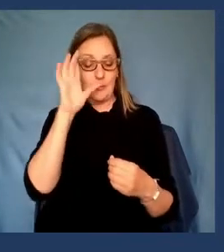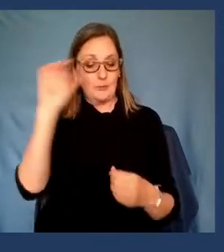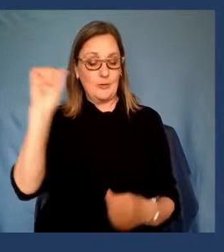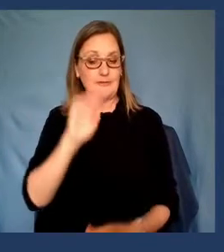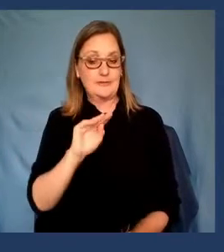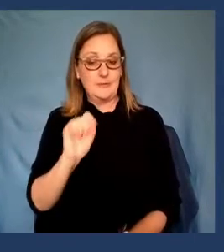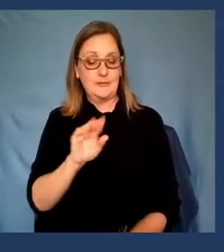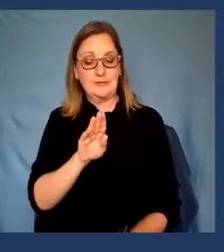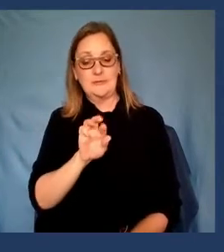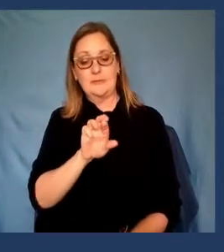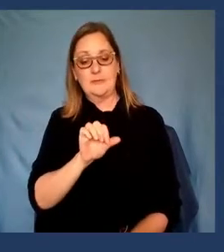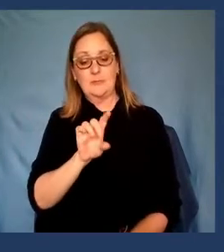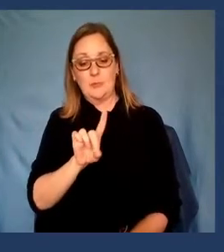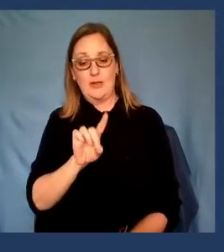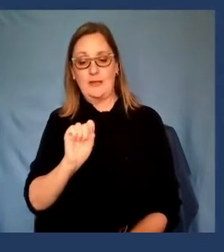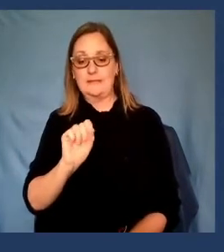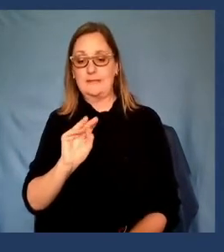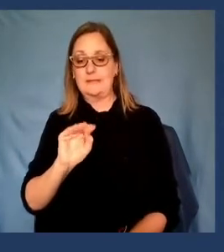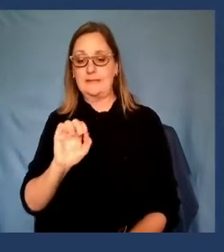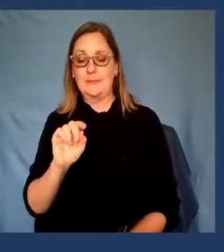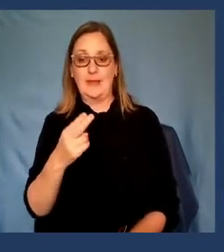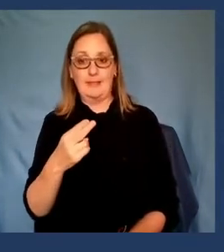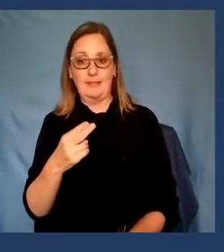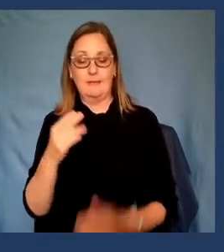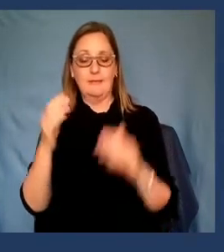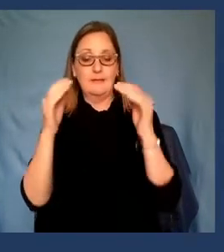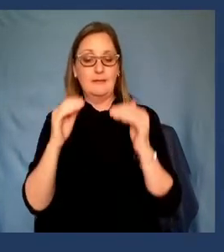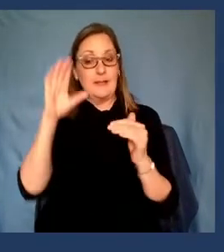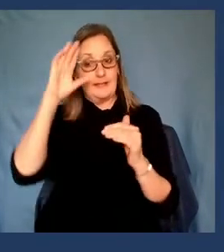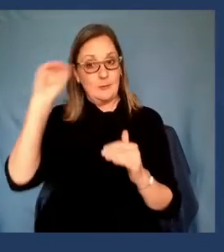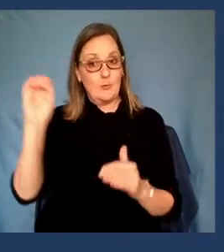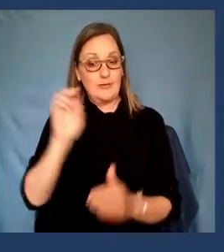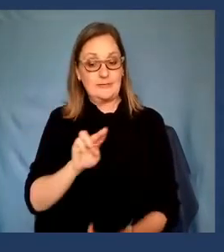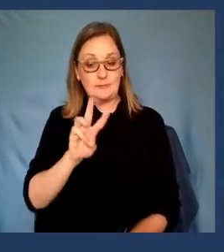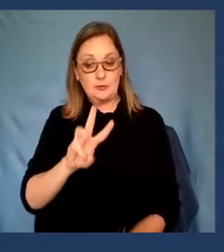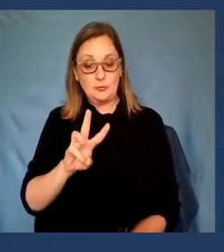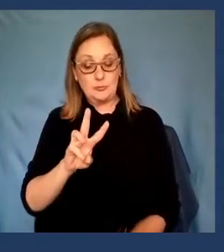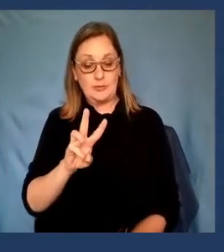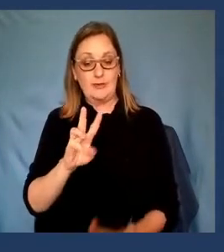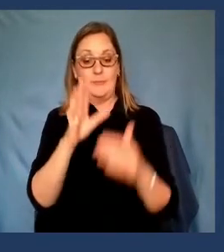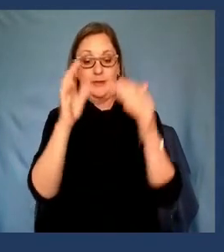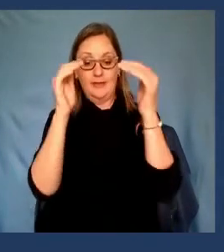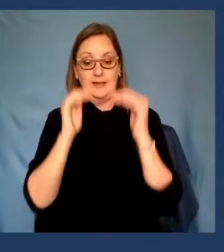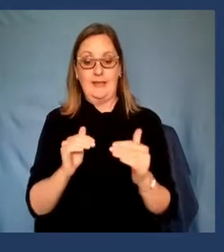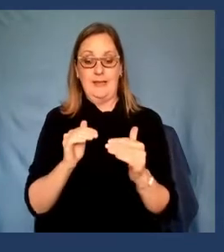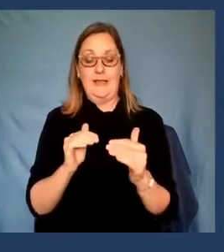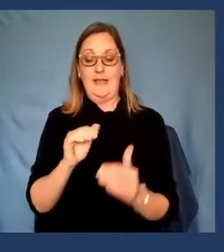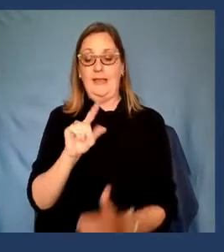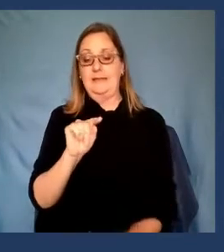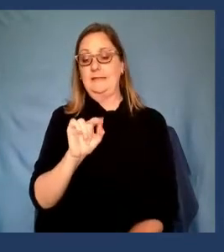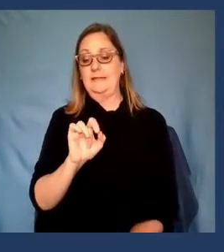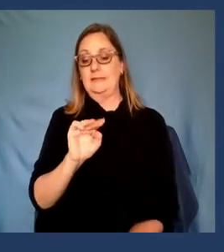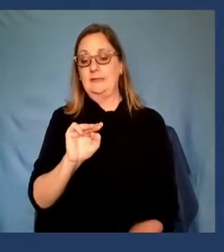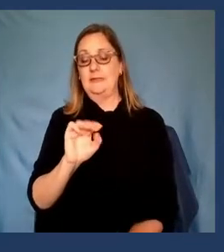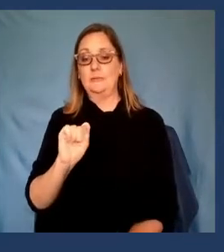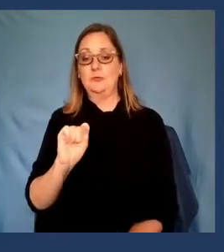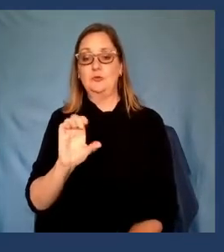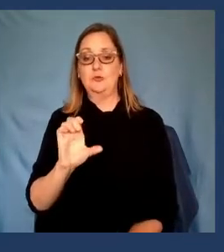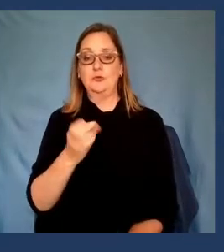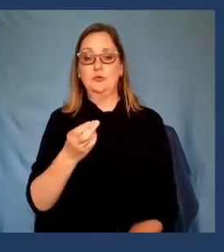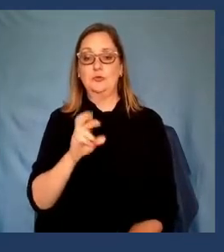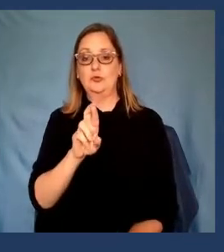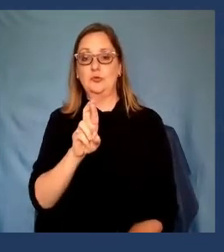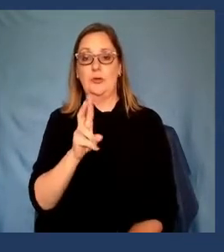of Washington, as well as Tim Shriver, the president of Special Olympics, and Jen Mankoff from